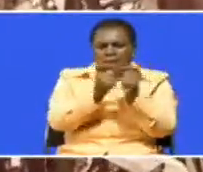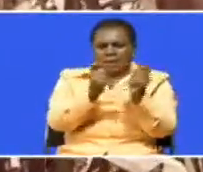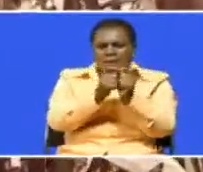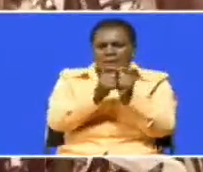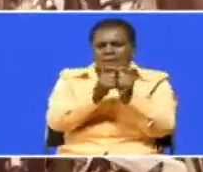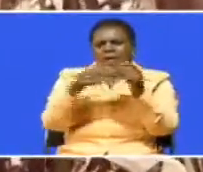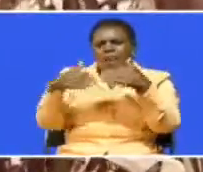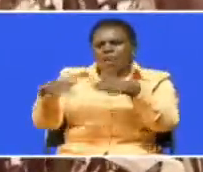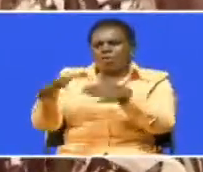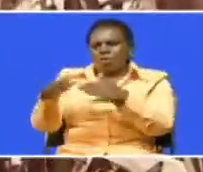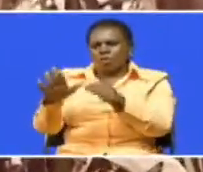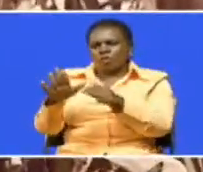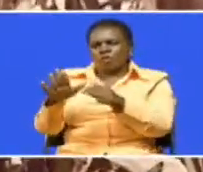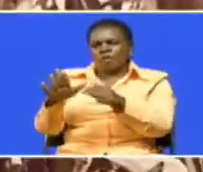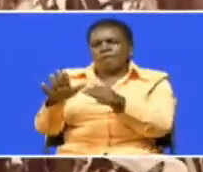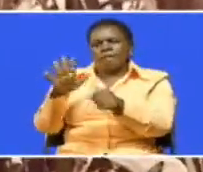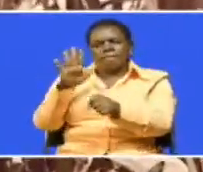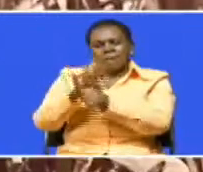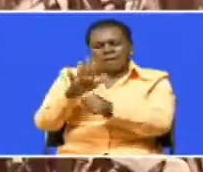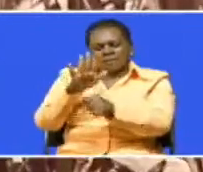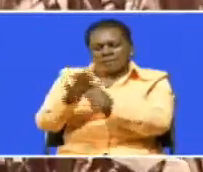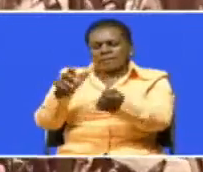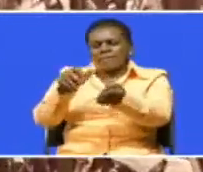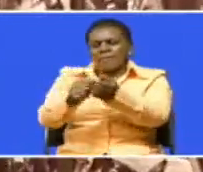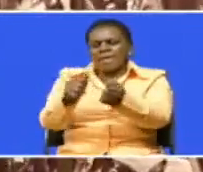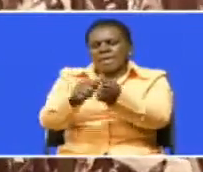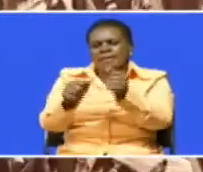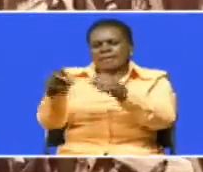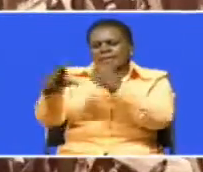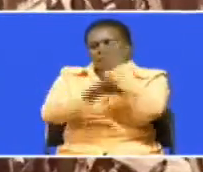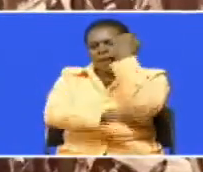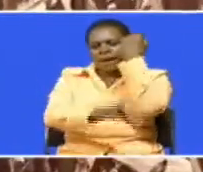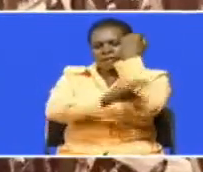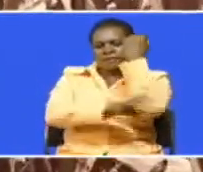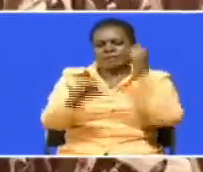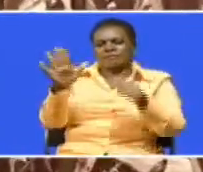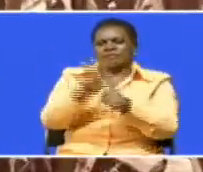caused loss amounting to tons of maize across the nation.